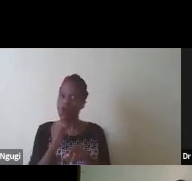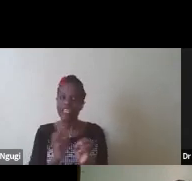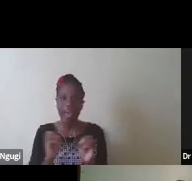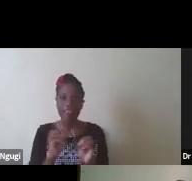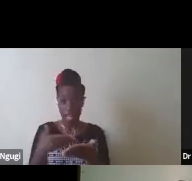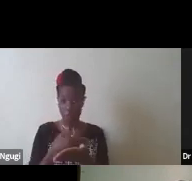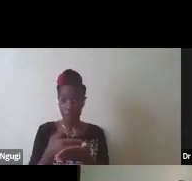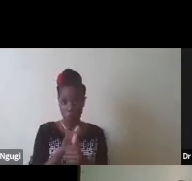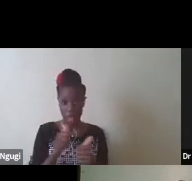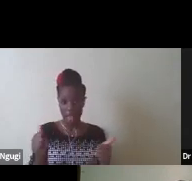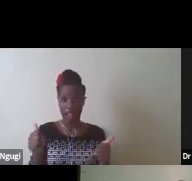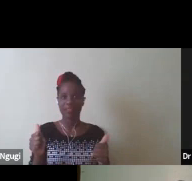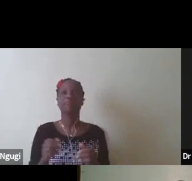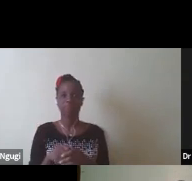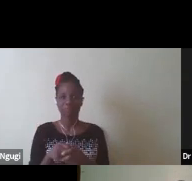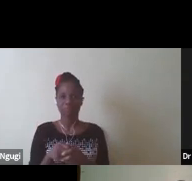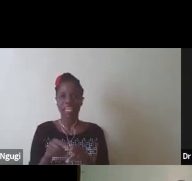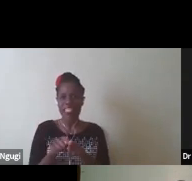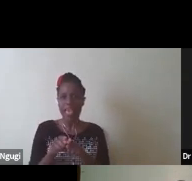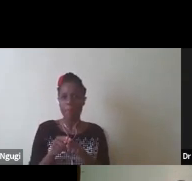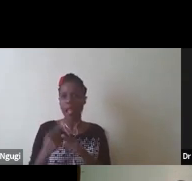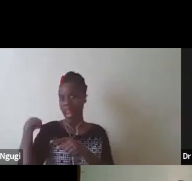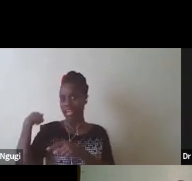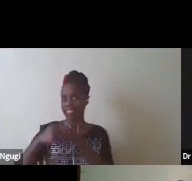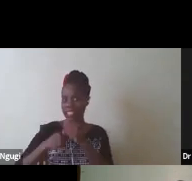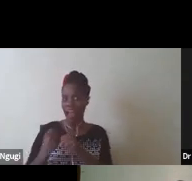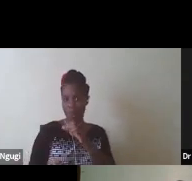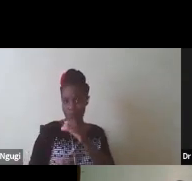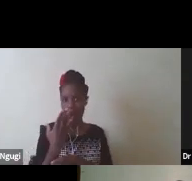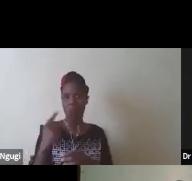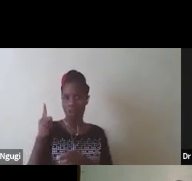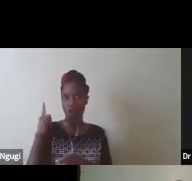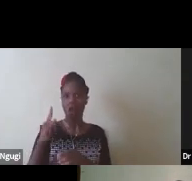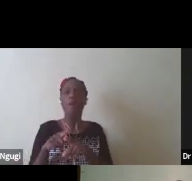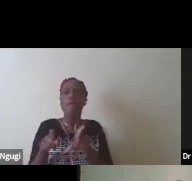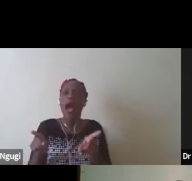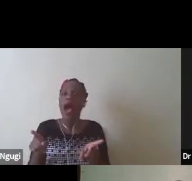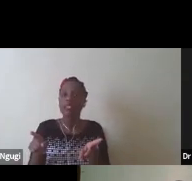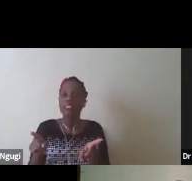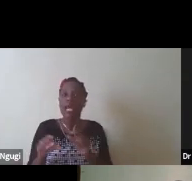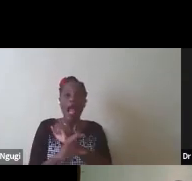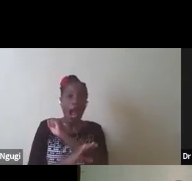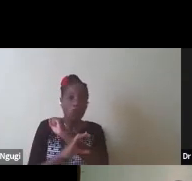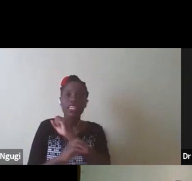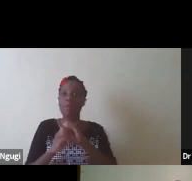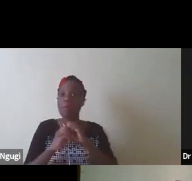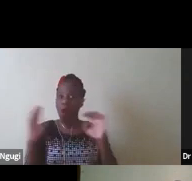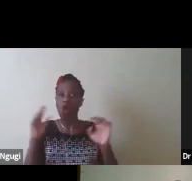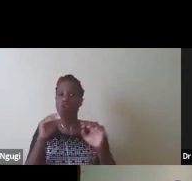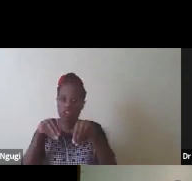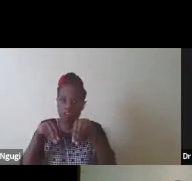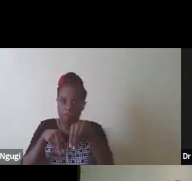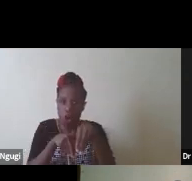rolled out as recently as this, as last year, but many are not aligned to the Convention on